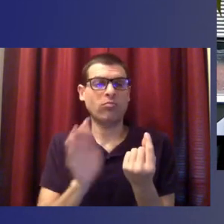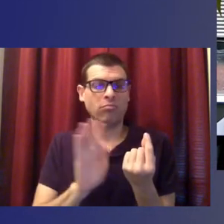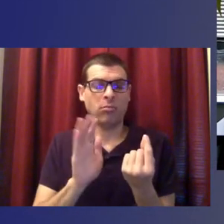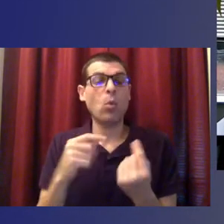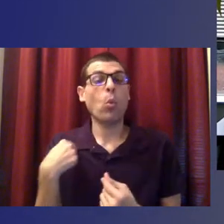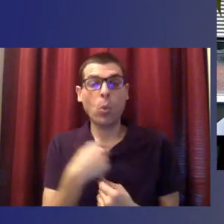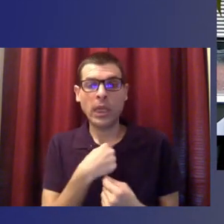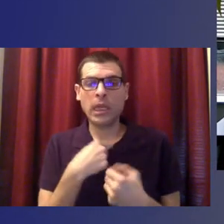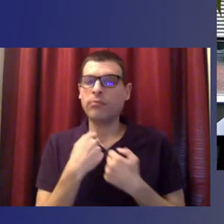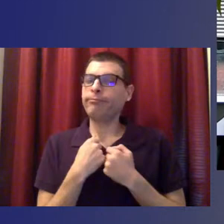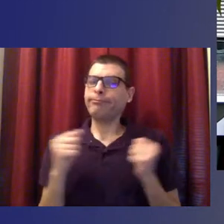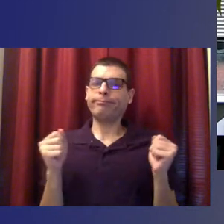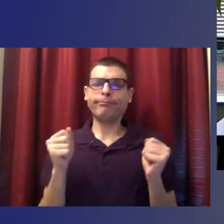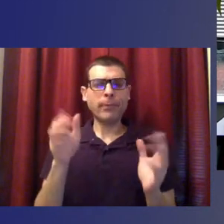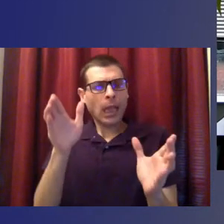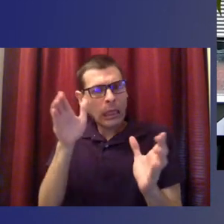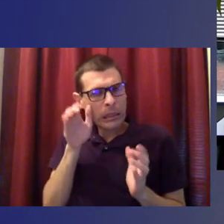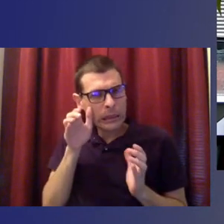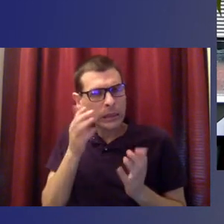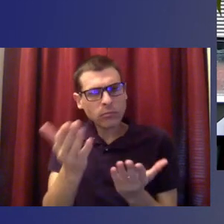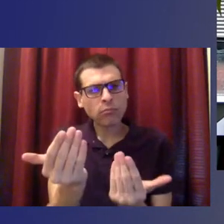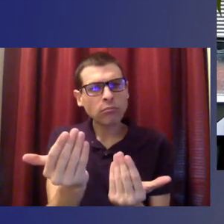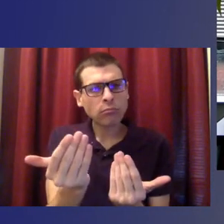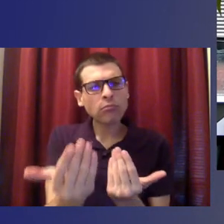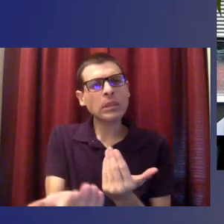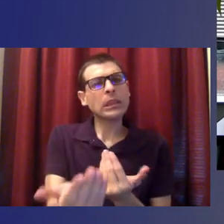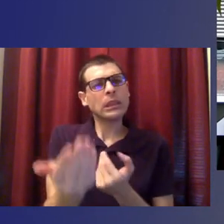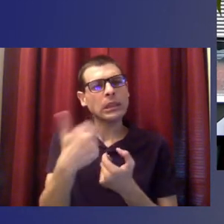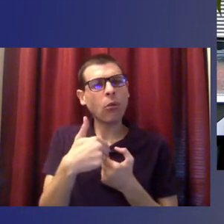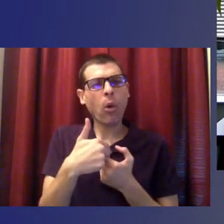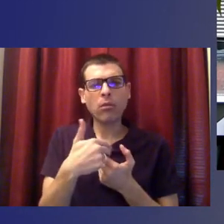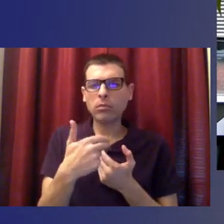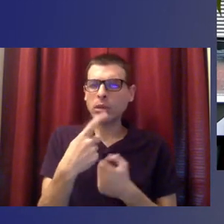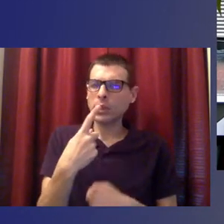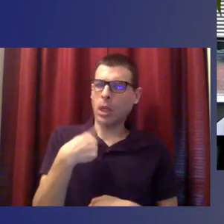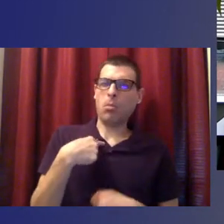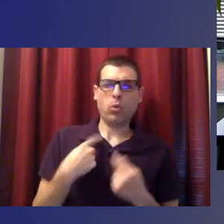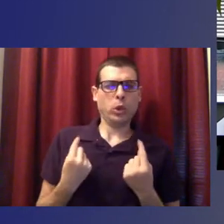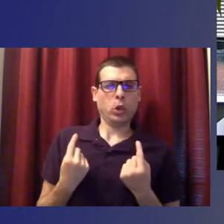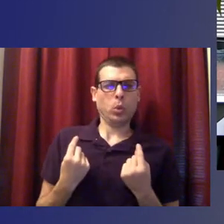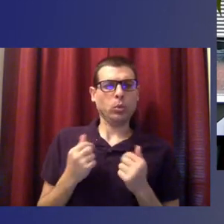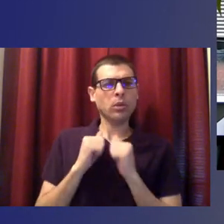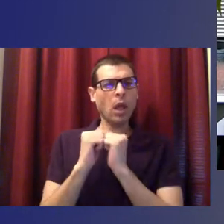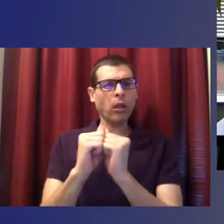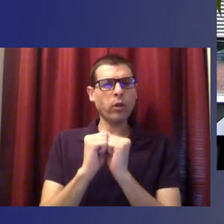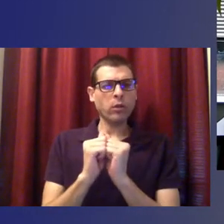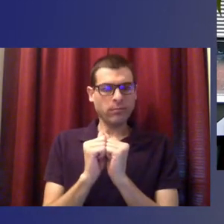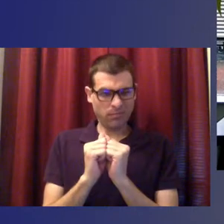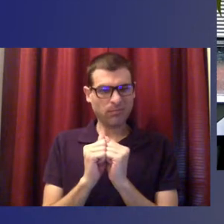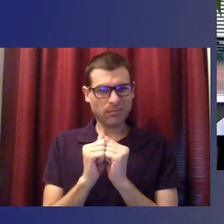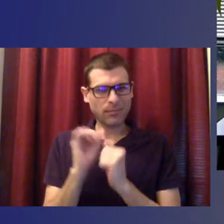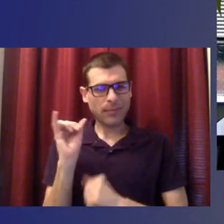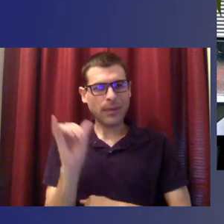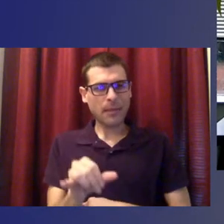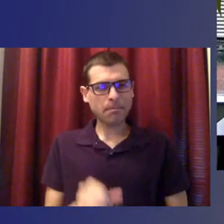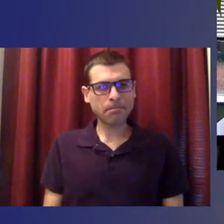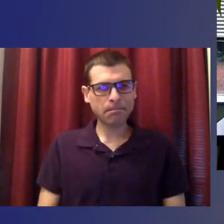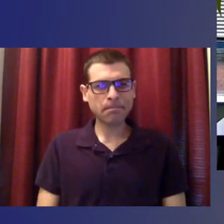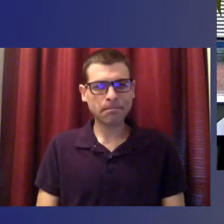are gonna co-create the answers together. And I think for me, one of the things that's